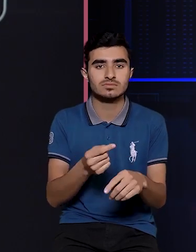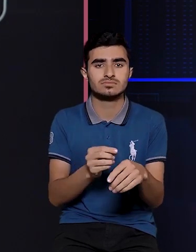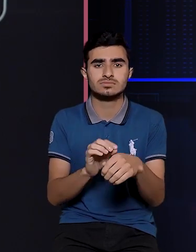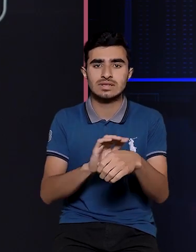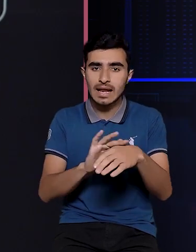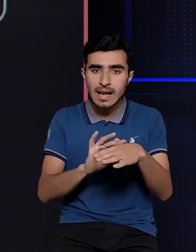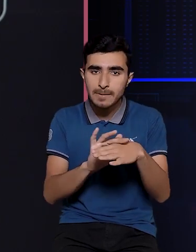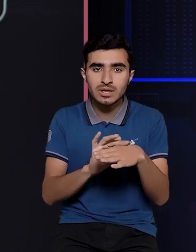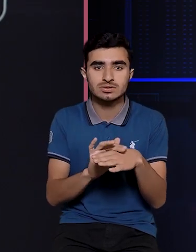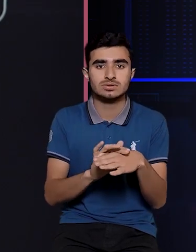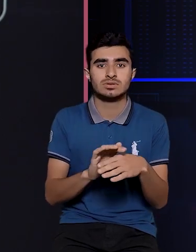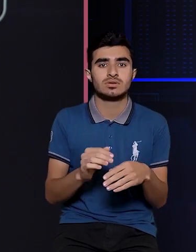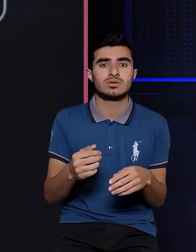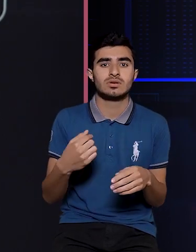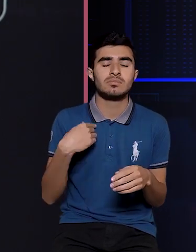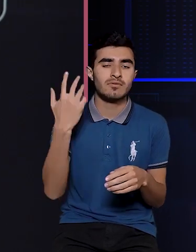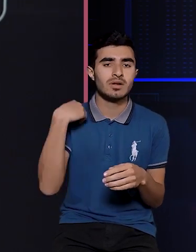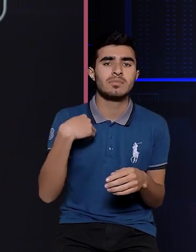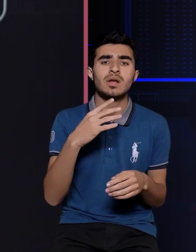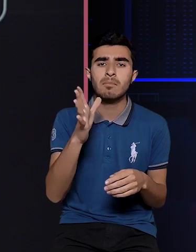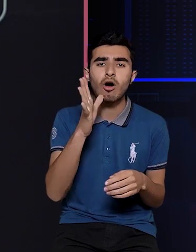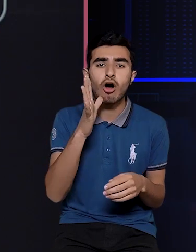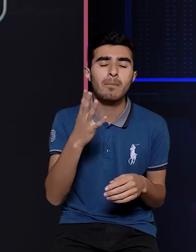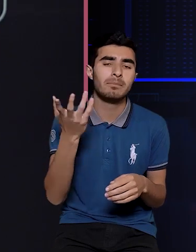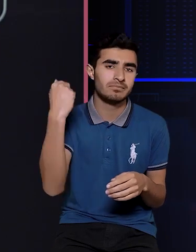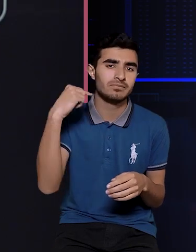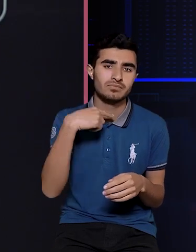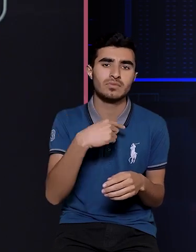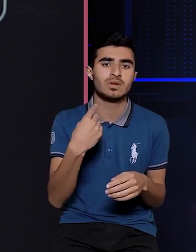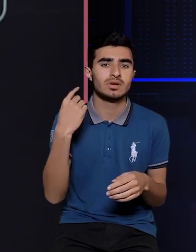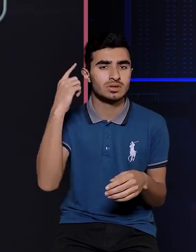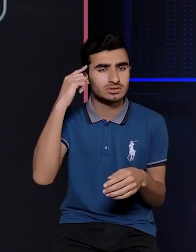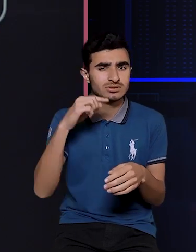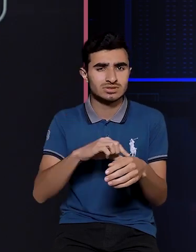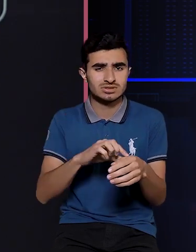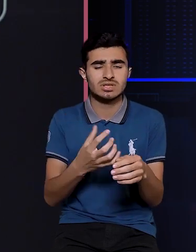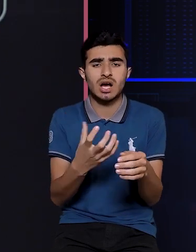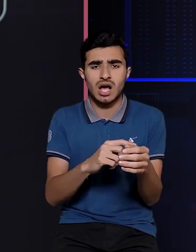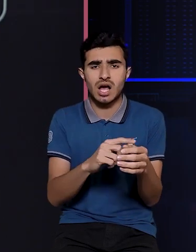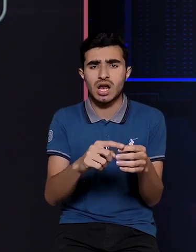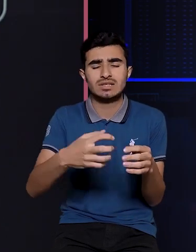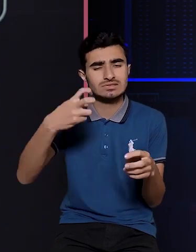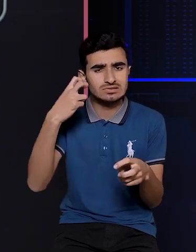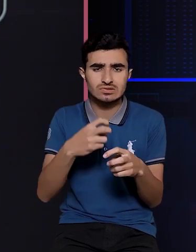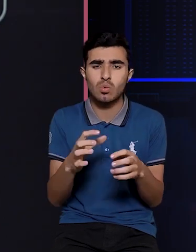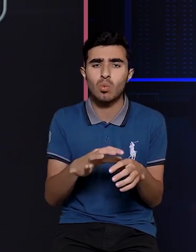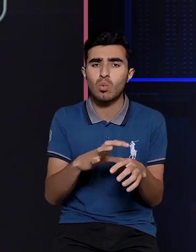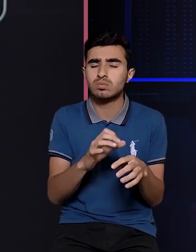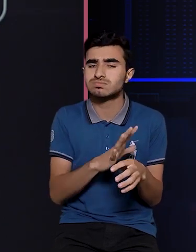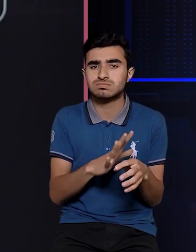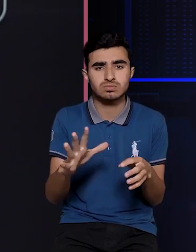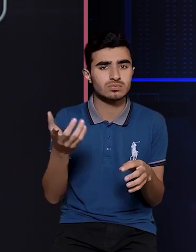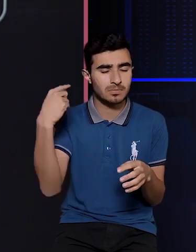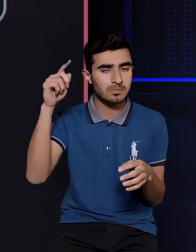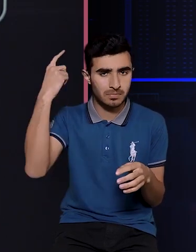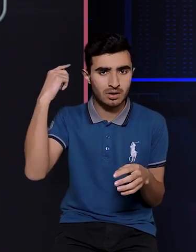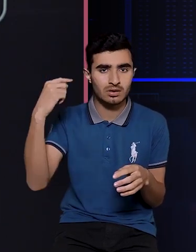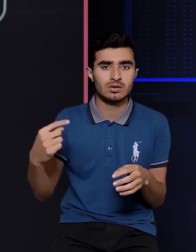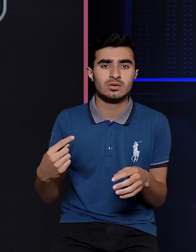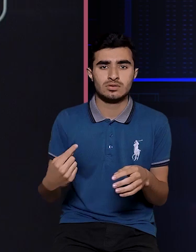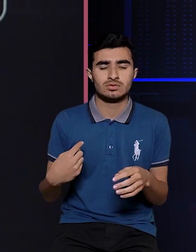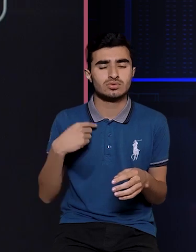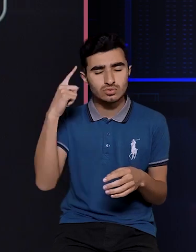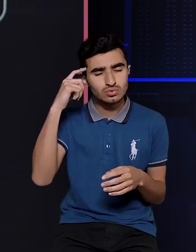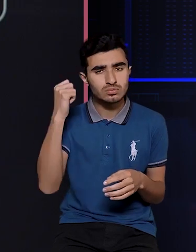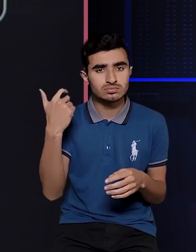had really bad arthritis where she couldn't even lift a cup and it would hurt her fingers. So I